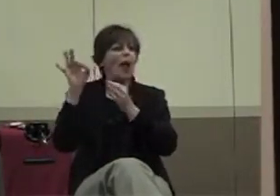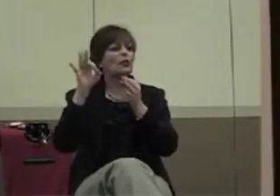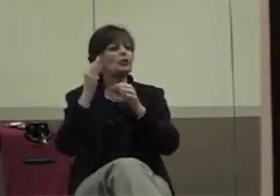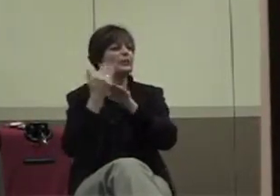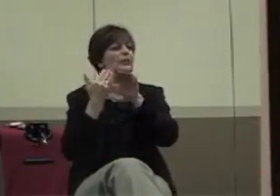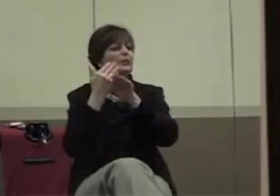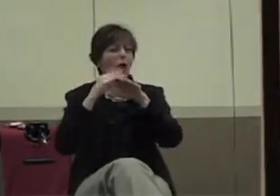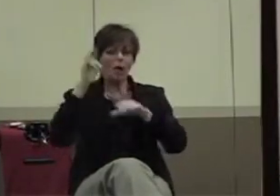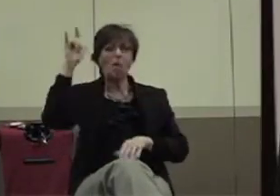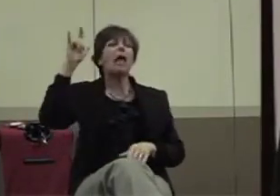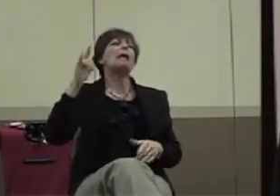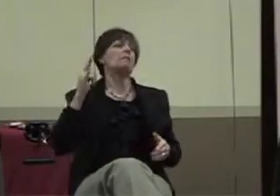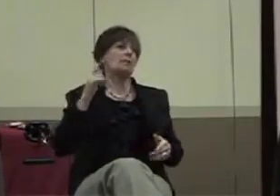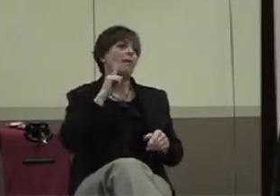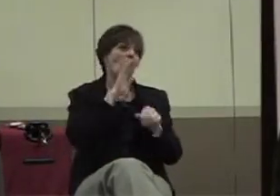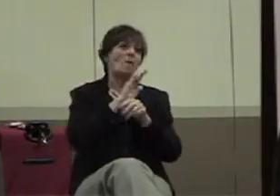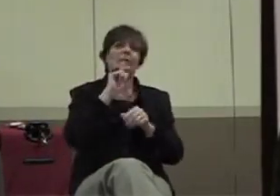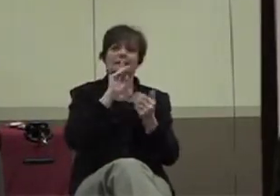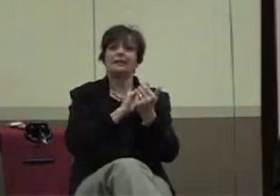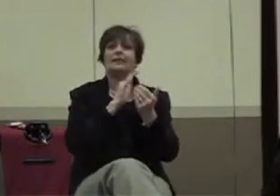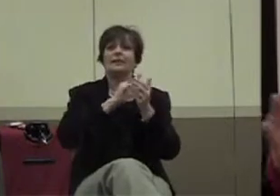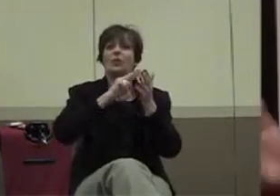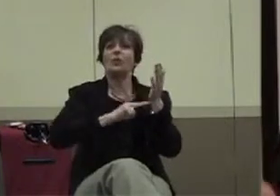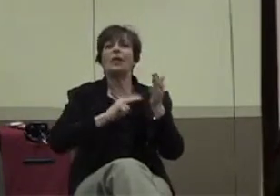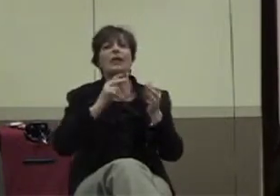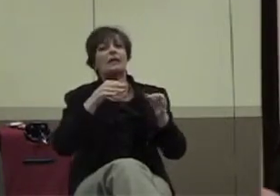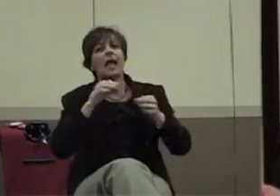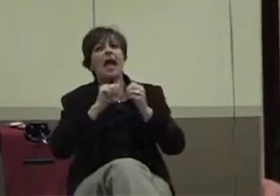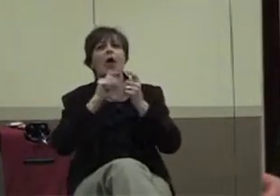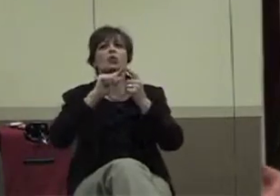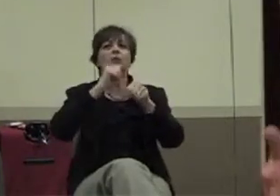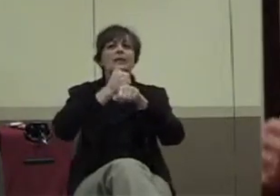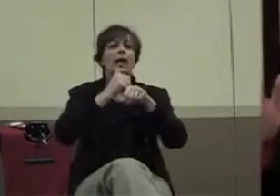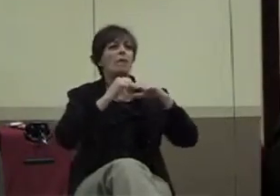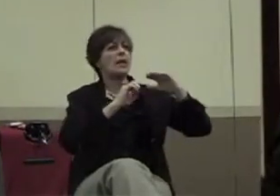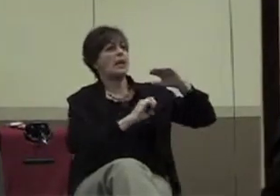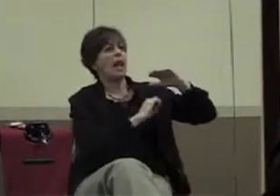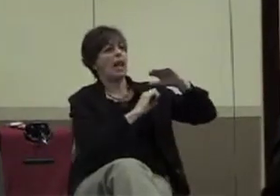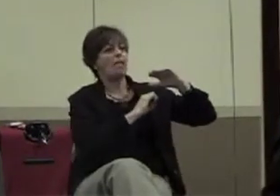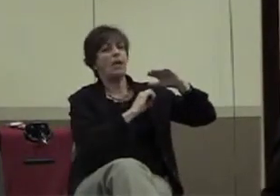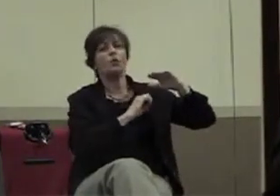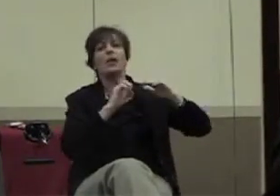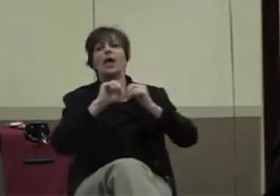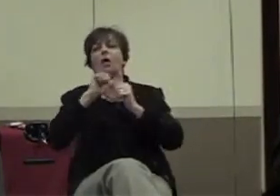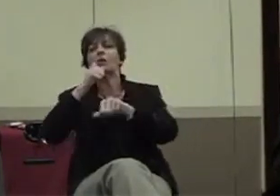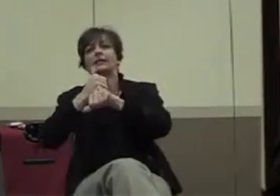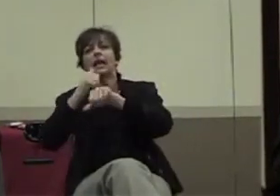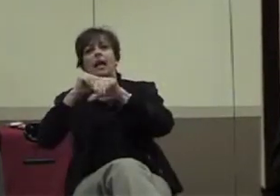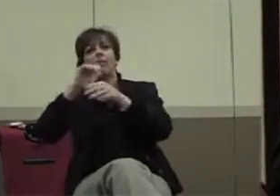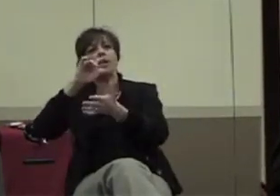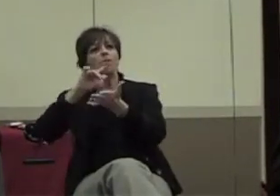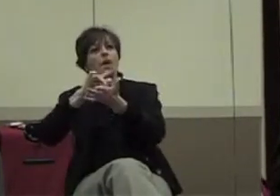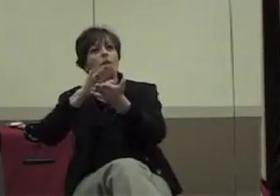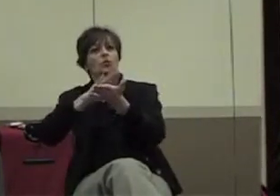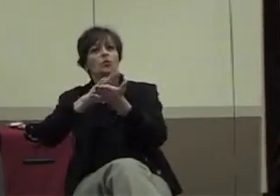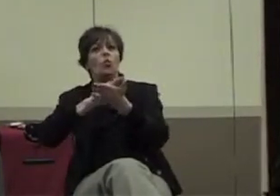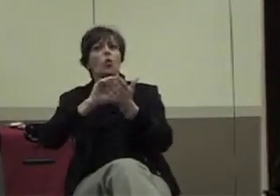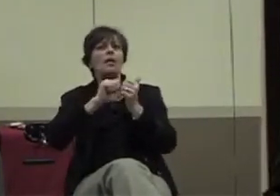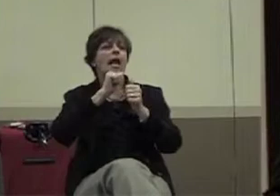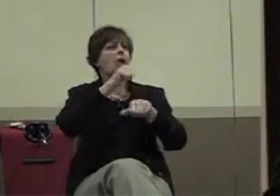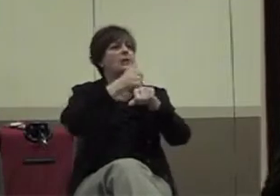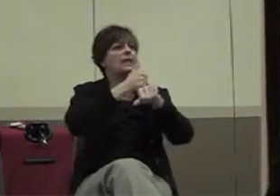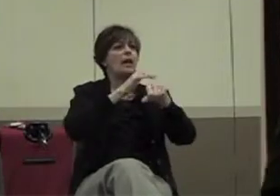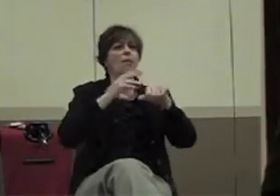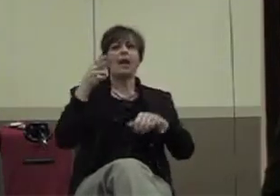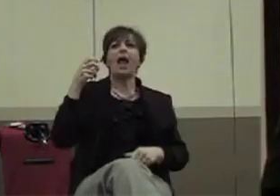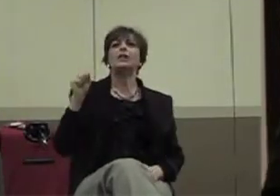easy read. It tells you how to set it up at an elementary school, it tells you how to set it up at a middle school, and how to set it up at a high school. It was one of the